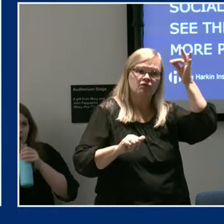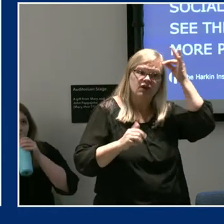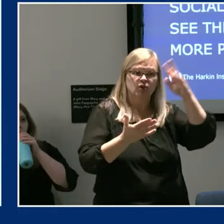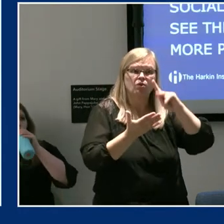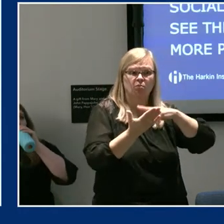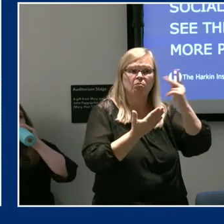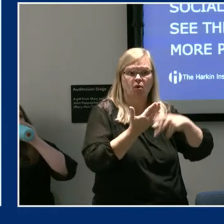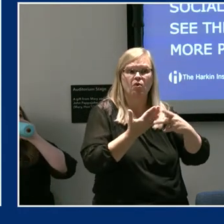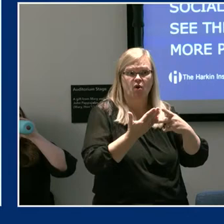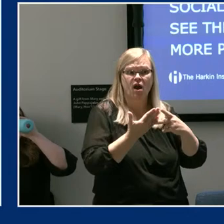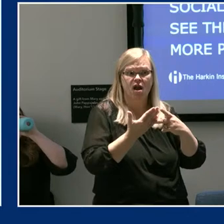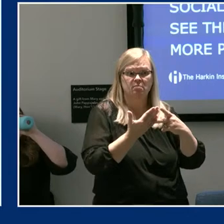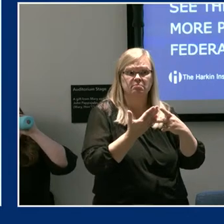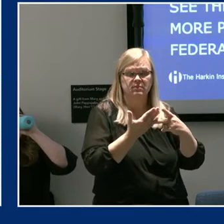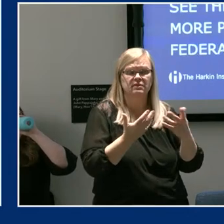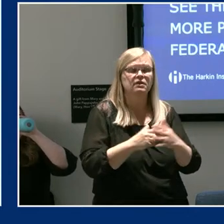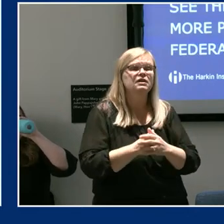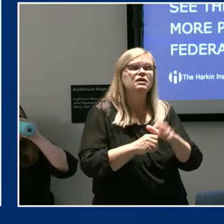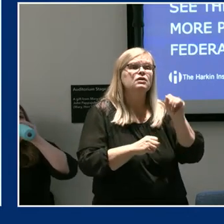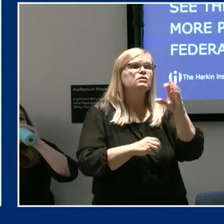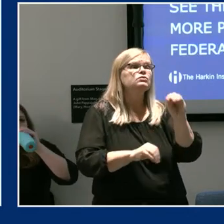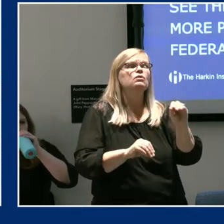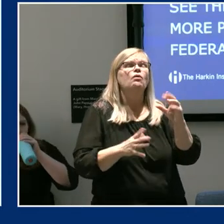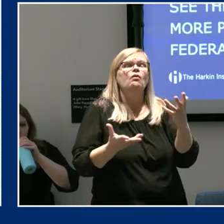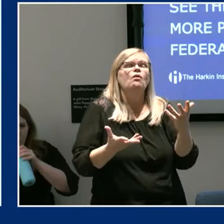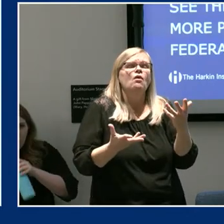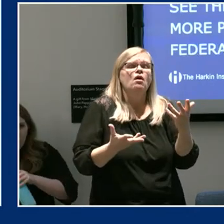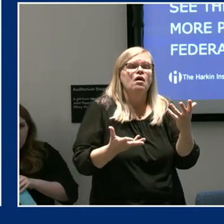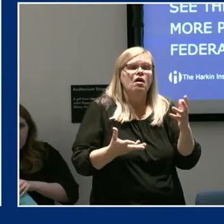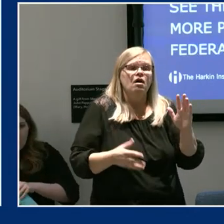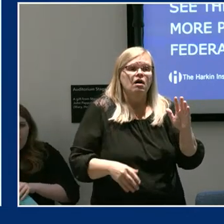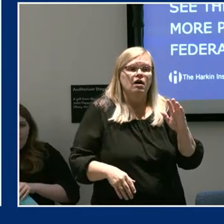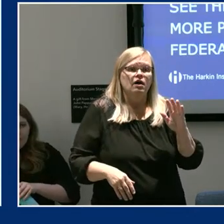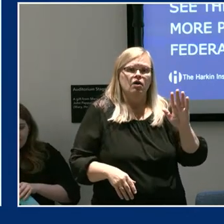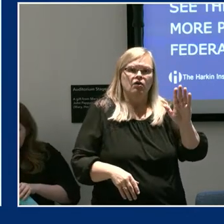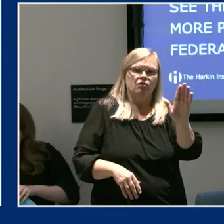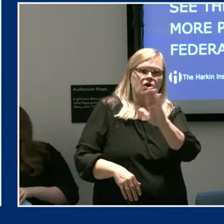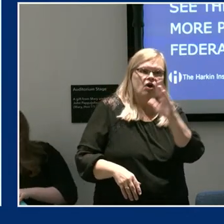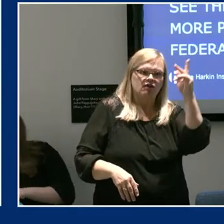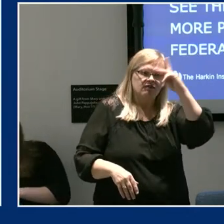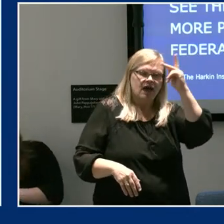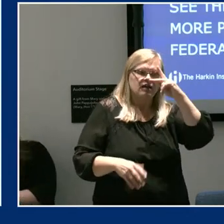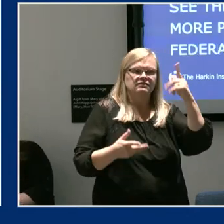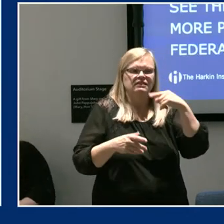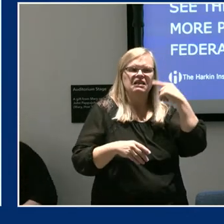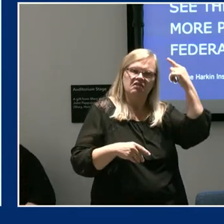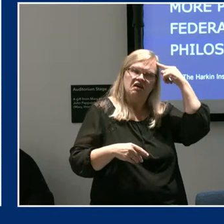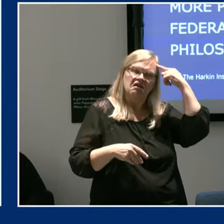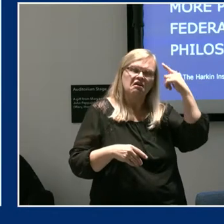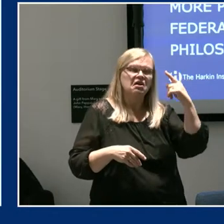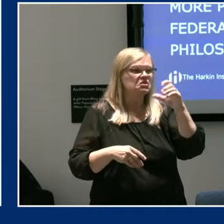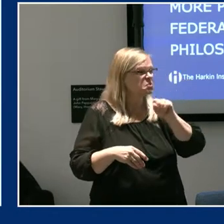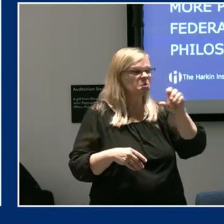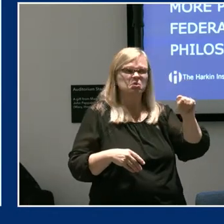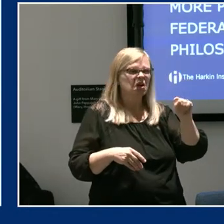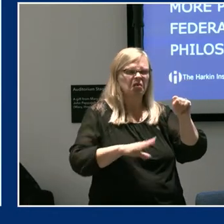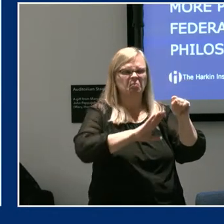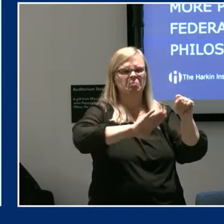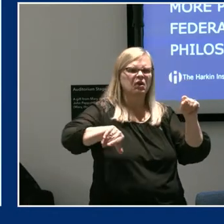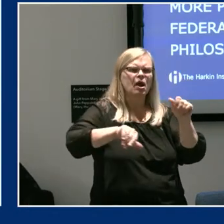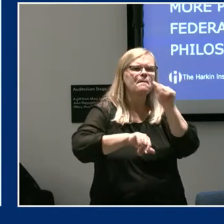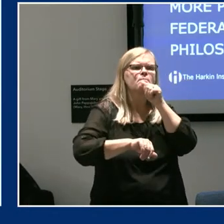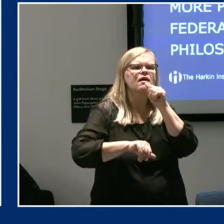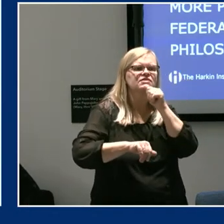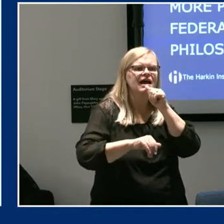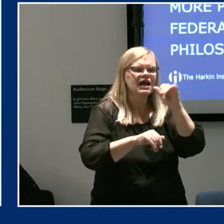combined. And their philosophy is basically, instead of Social Security, privatize